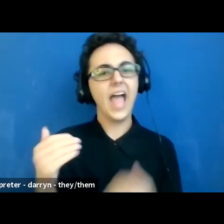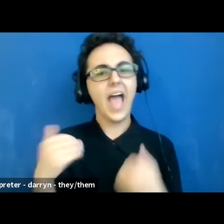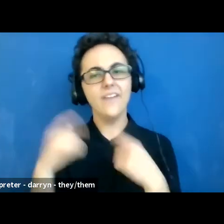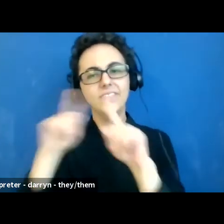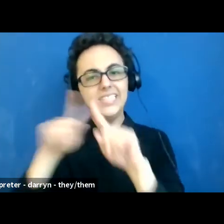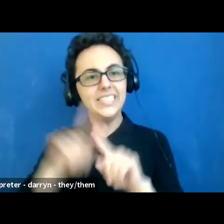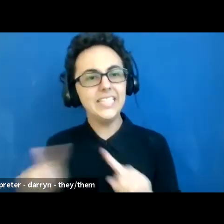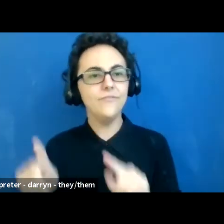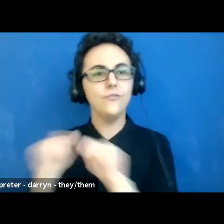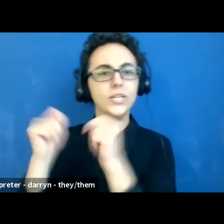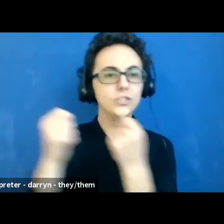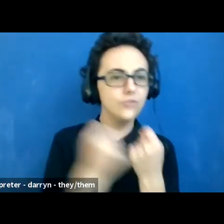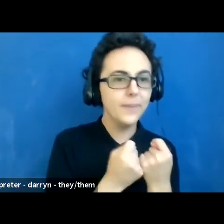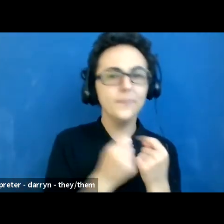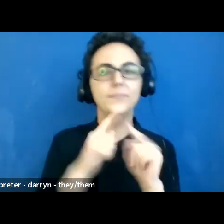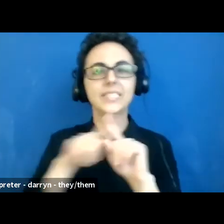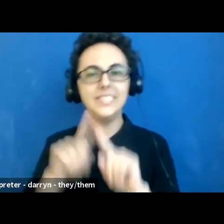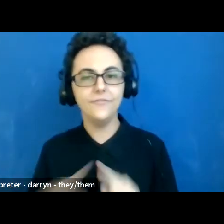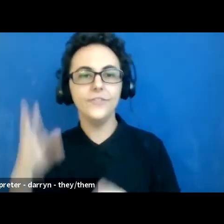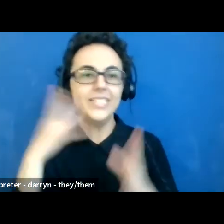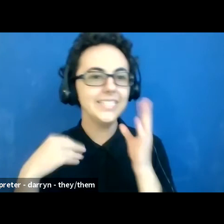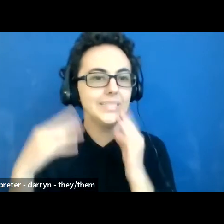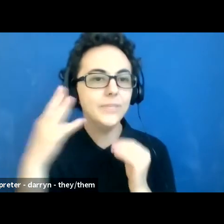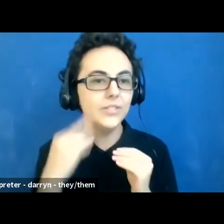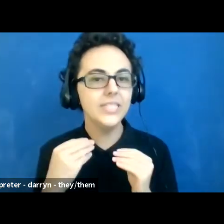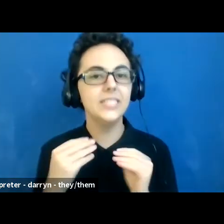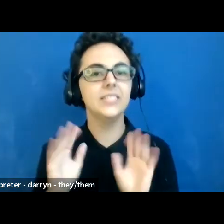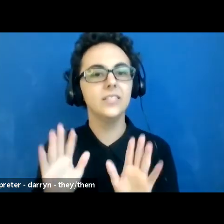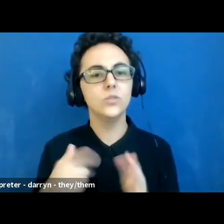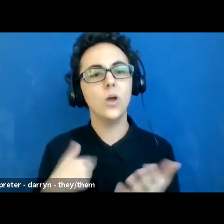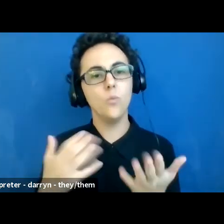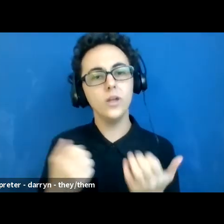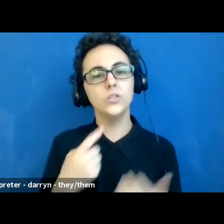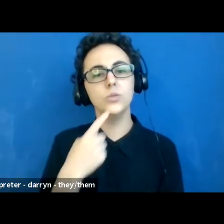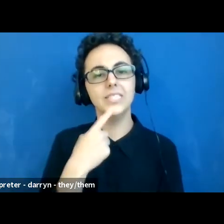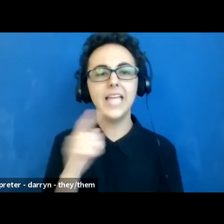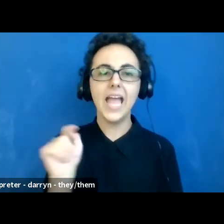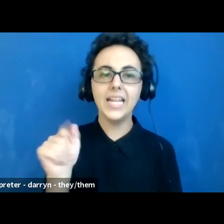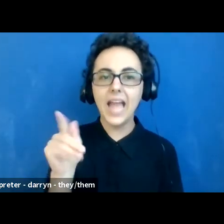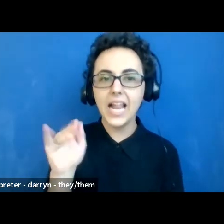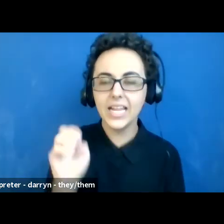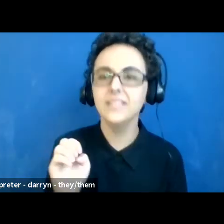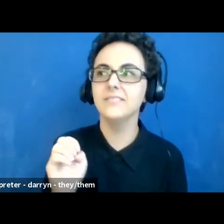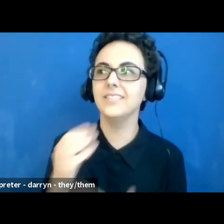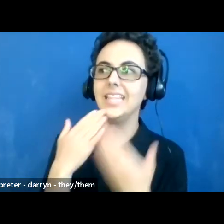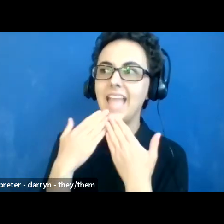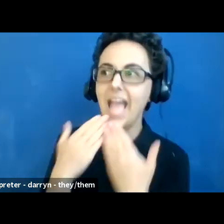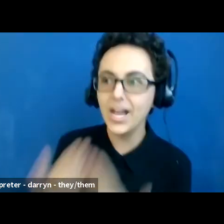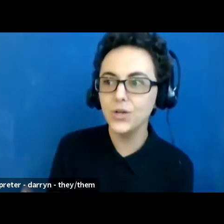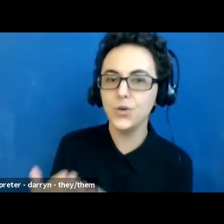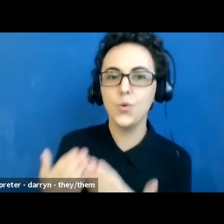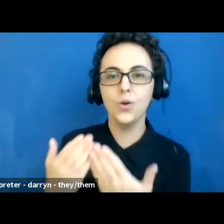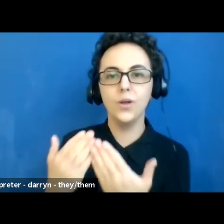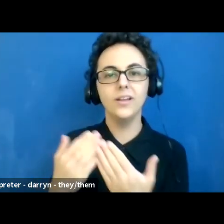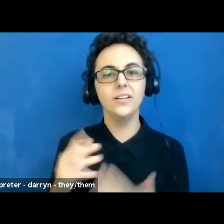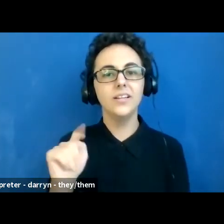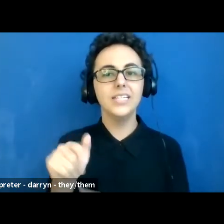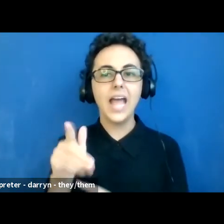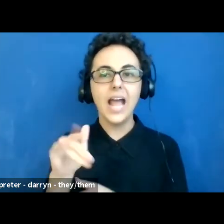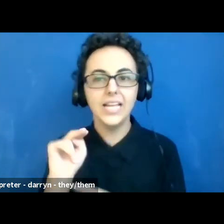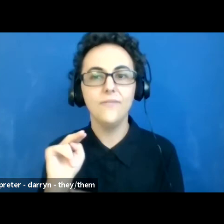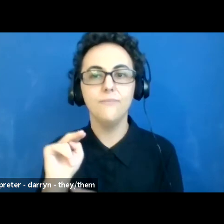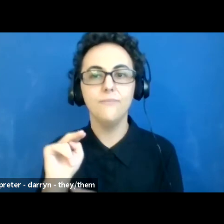experiences. So I just want to say, Thaline, thank you to all of you for joining and listening. Thaline, thank